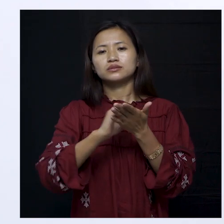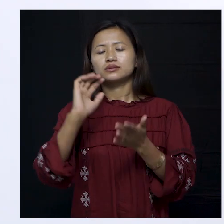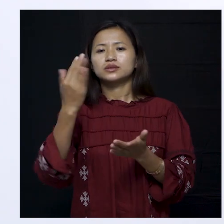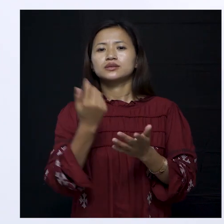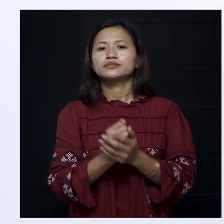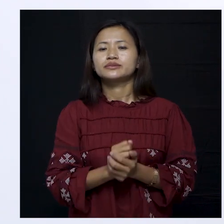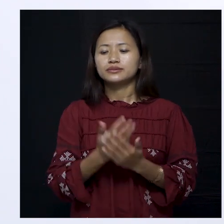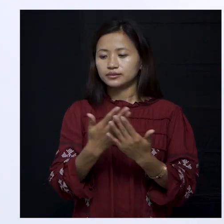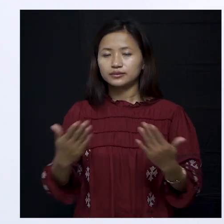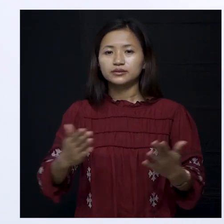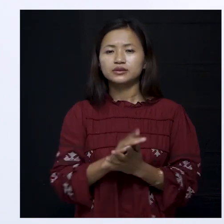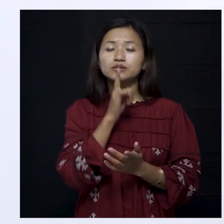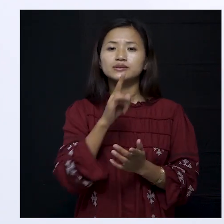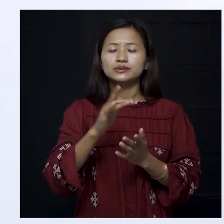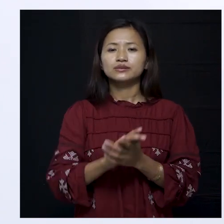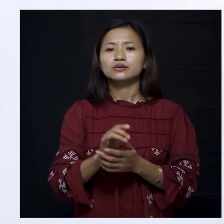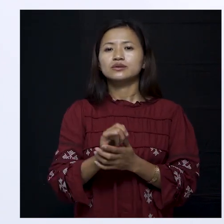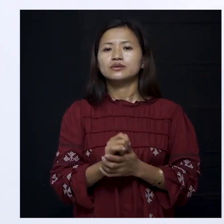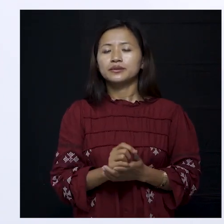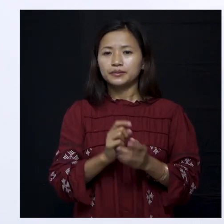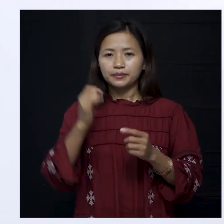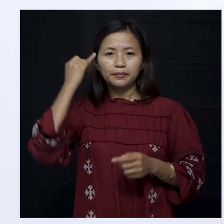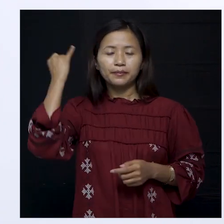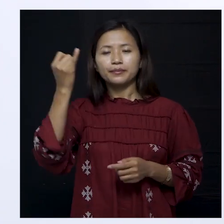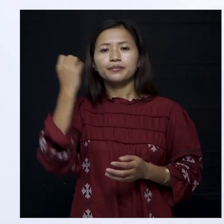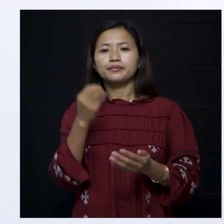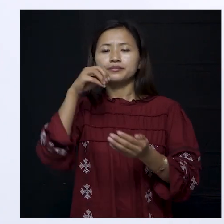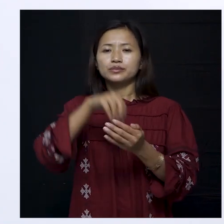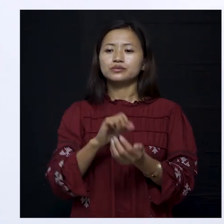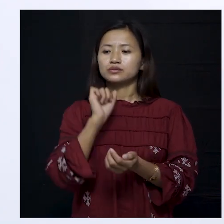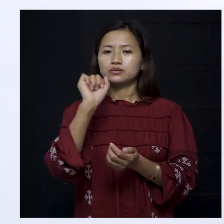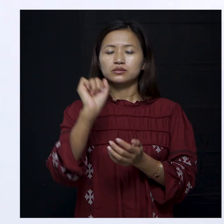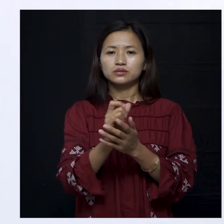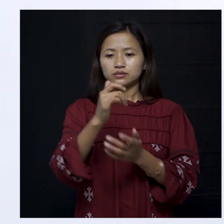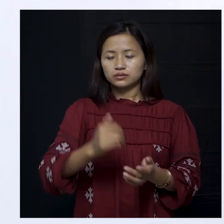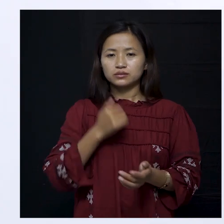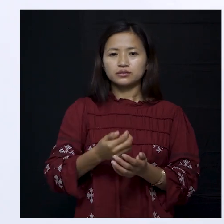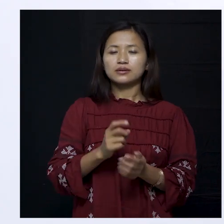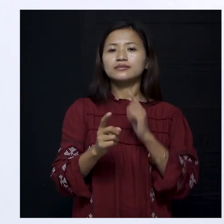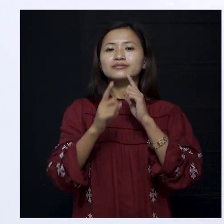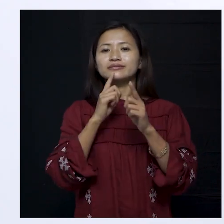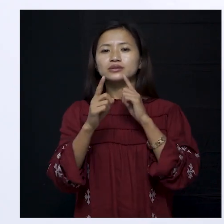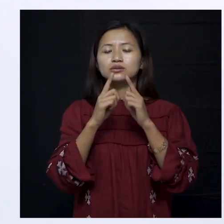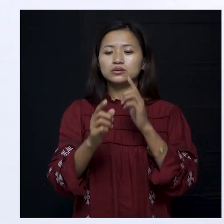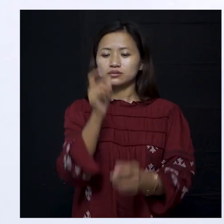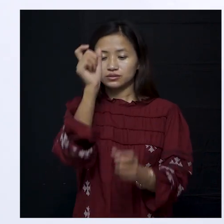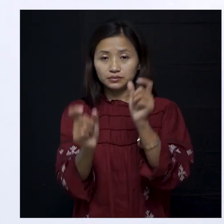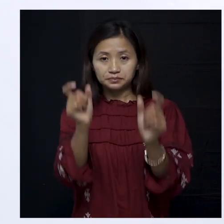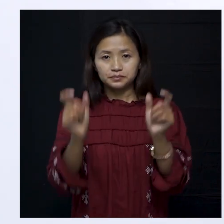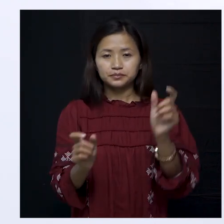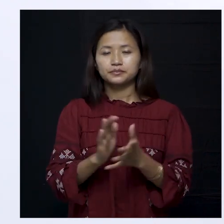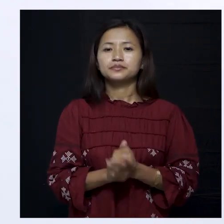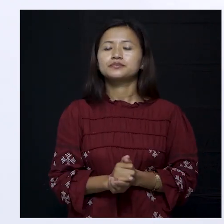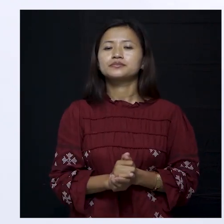in that case, you have to make sure that you imagine, you put yourself there as if you are talking to the people, okay?